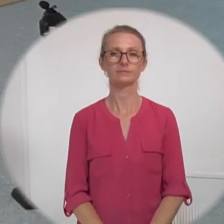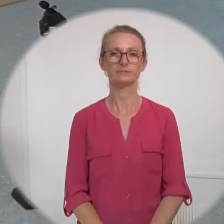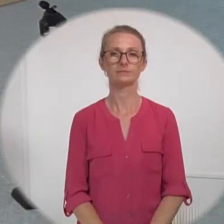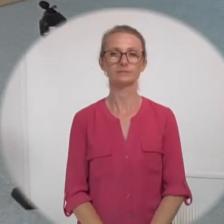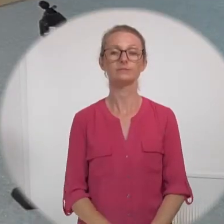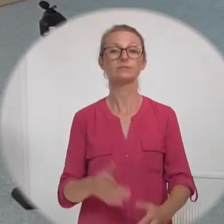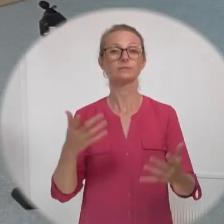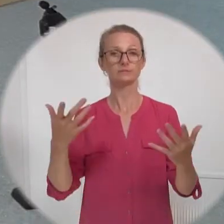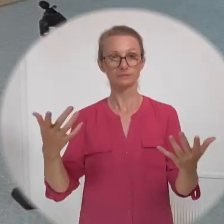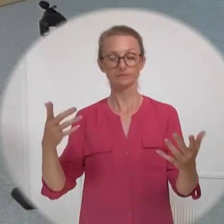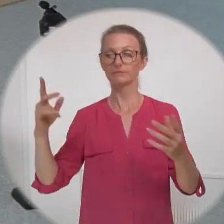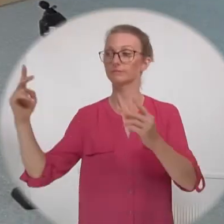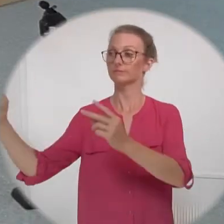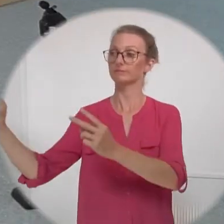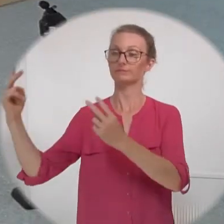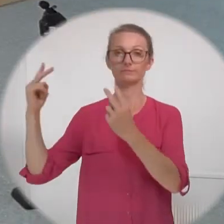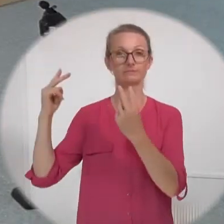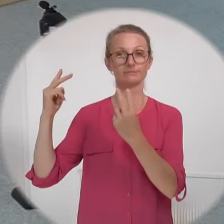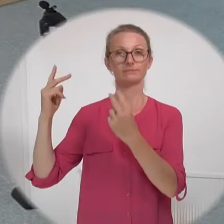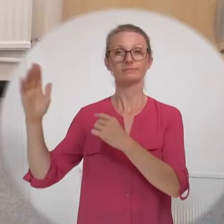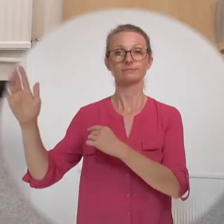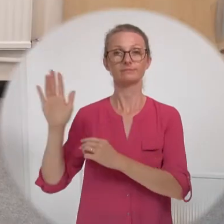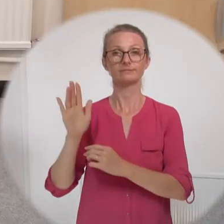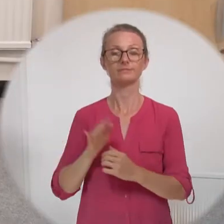I'll now show from the diagonal view.